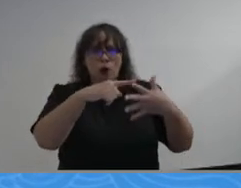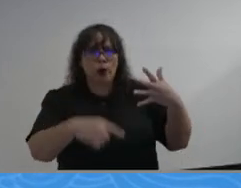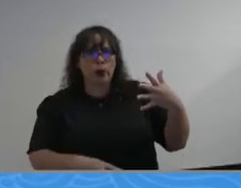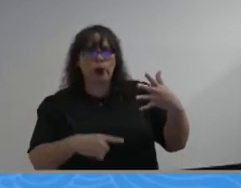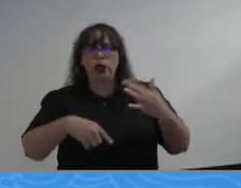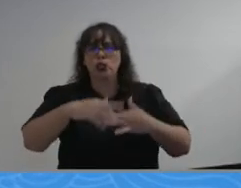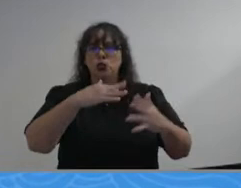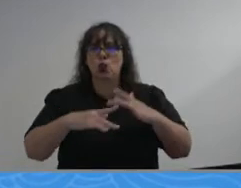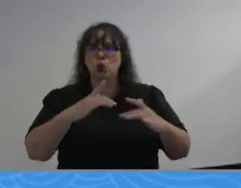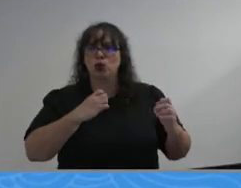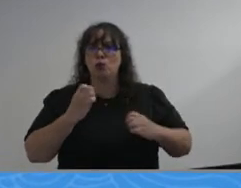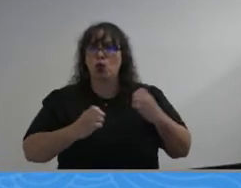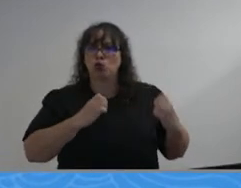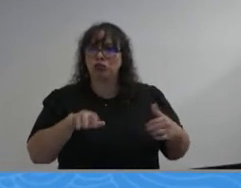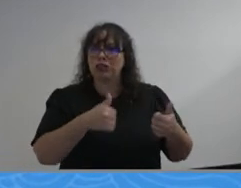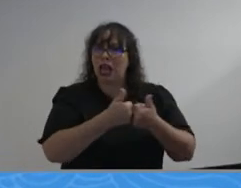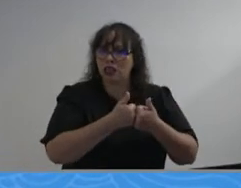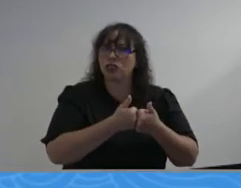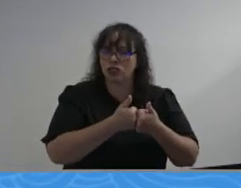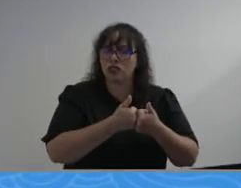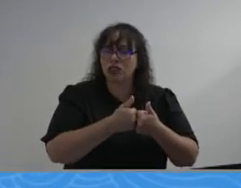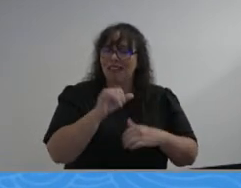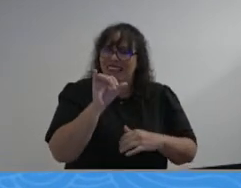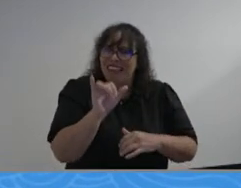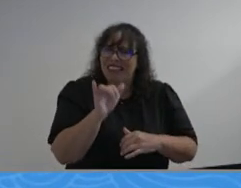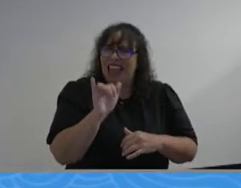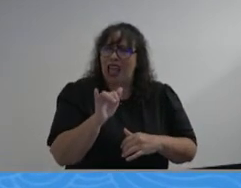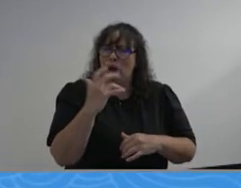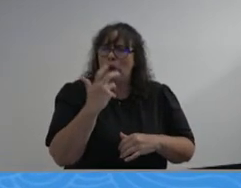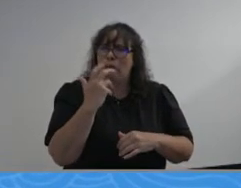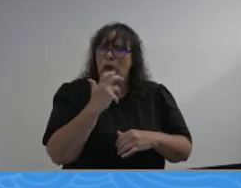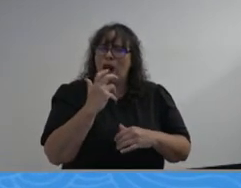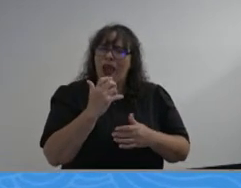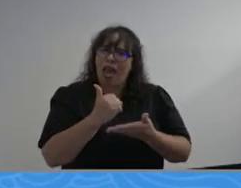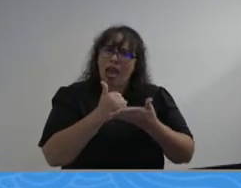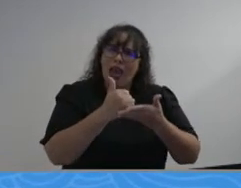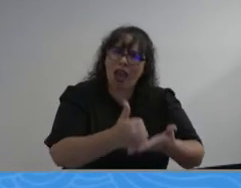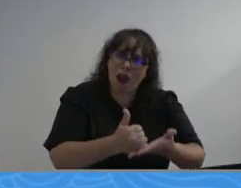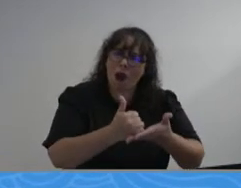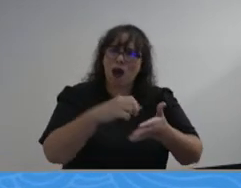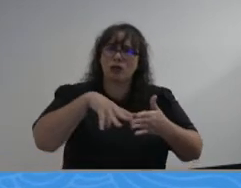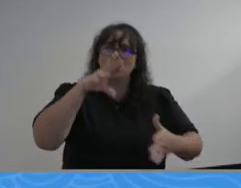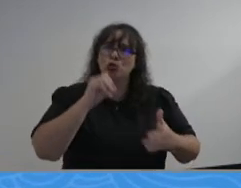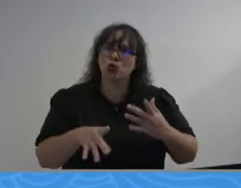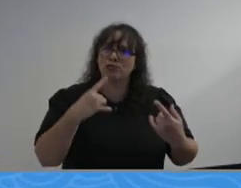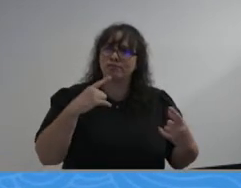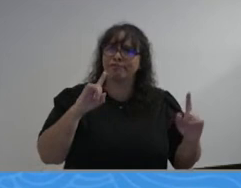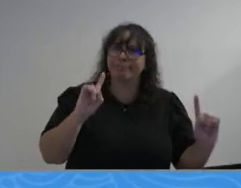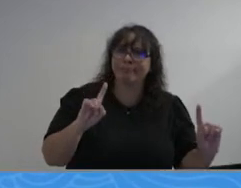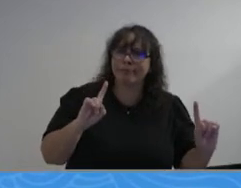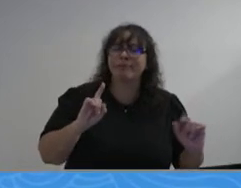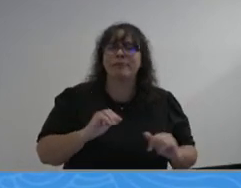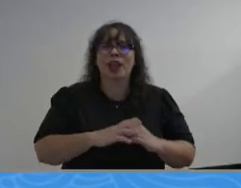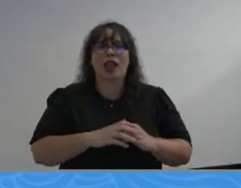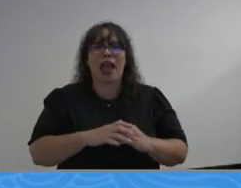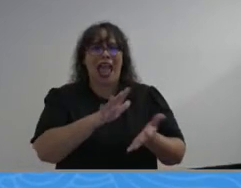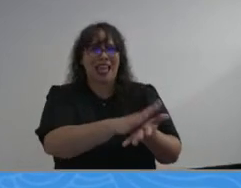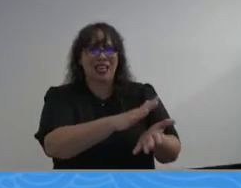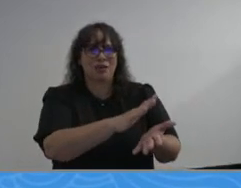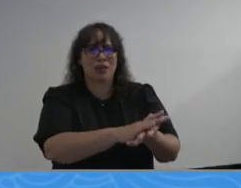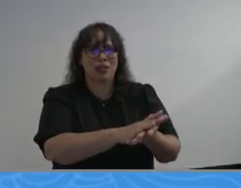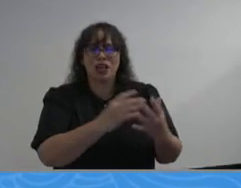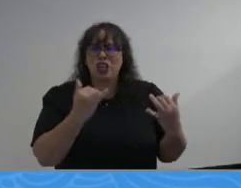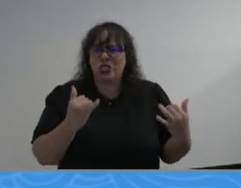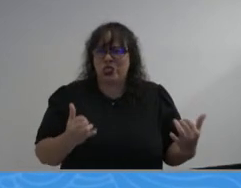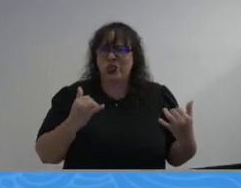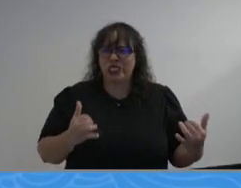social emotional challenges that plays a huge role to helping students thrive academically? So let us be clear, today is about not putting the cart before the horse,